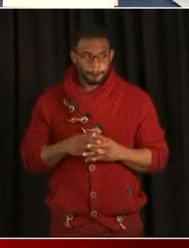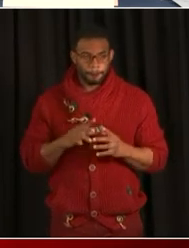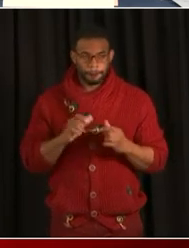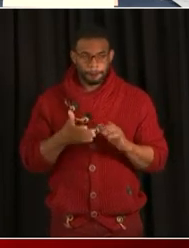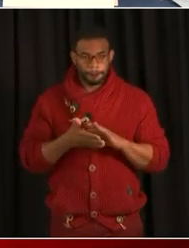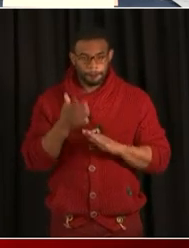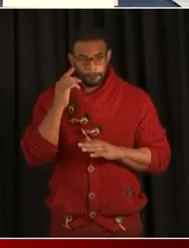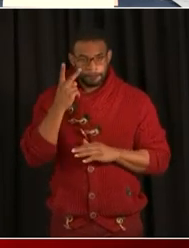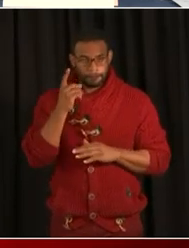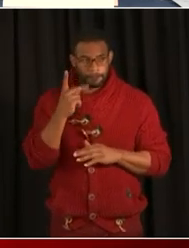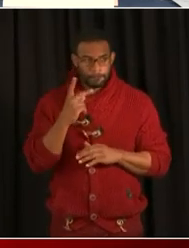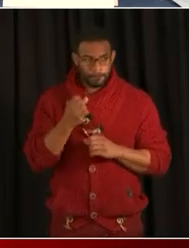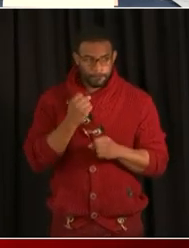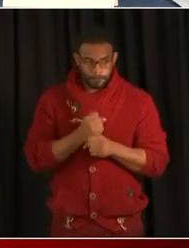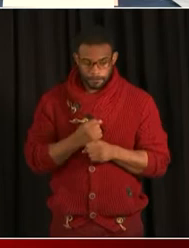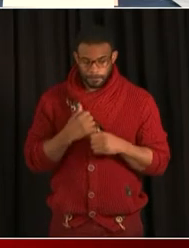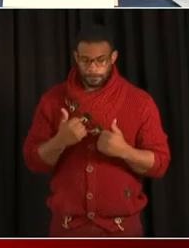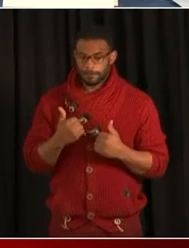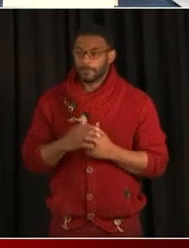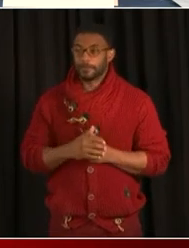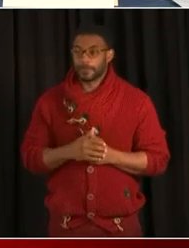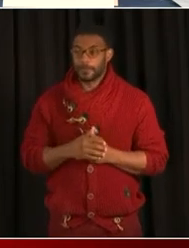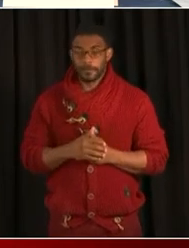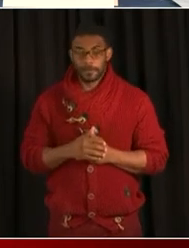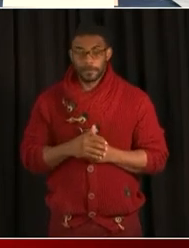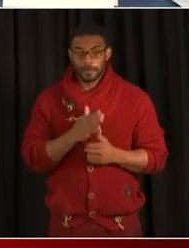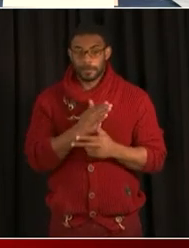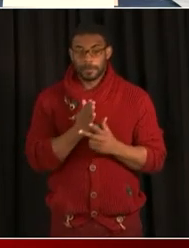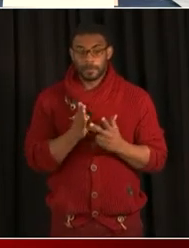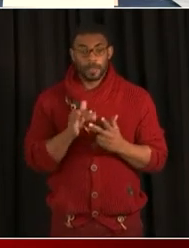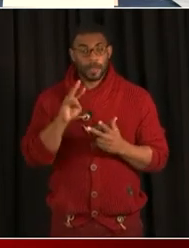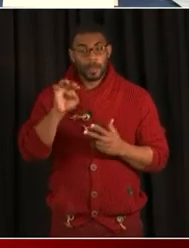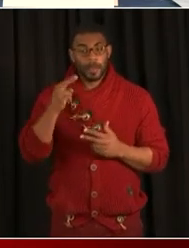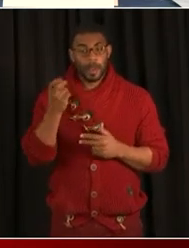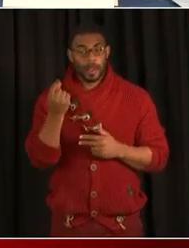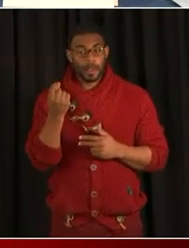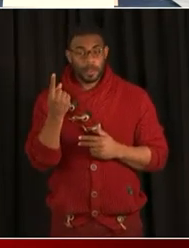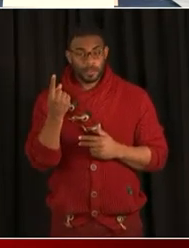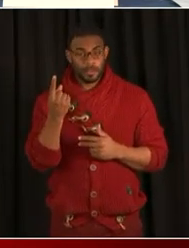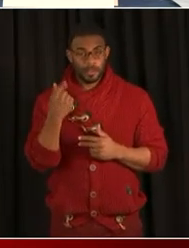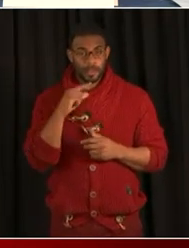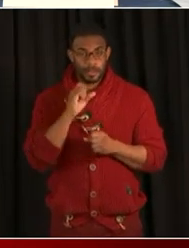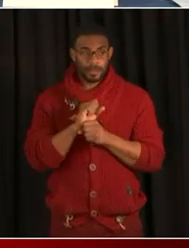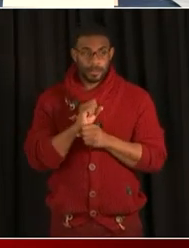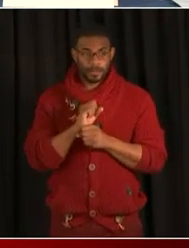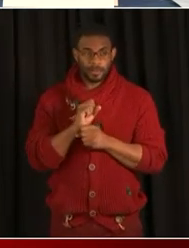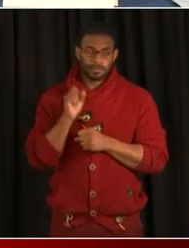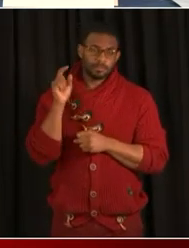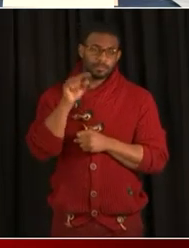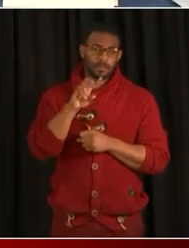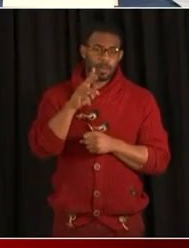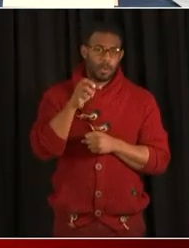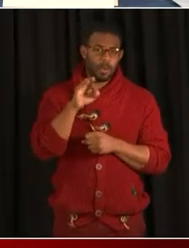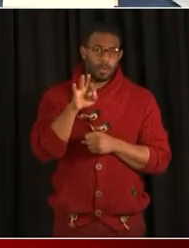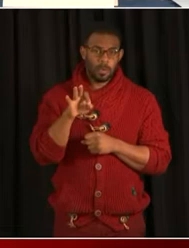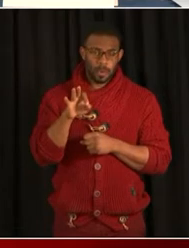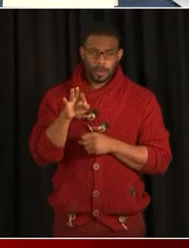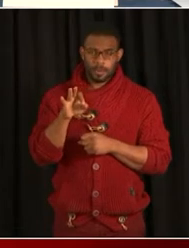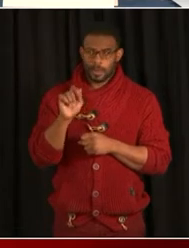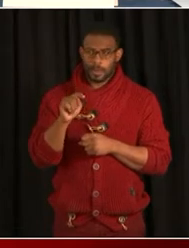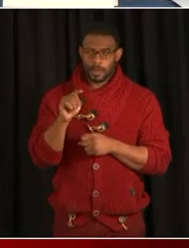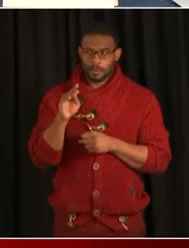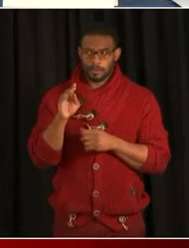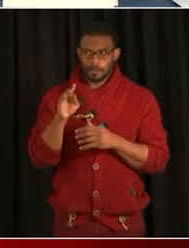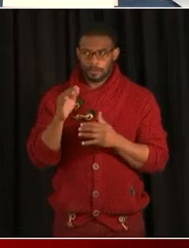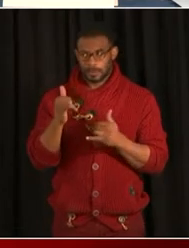got to run it for 2.5 years. On March 11th, I was actually down at the wharf at